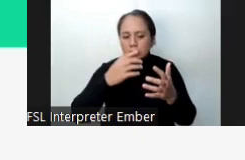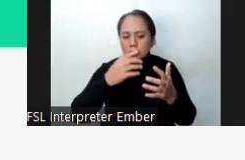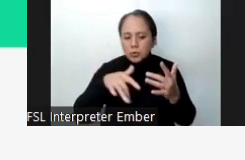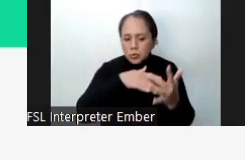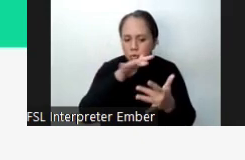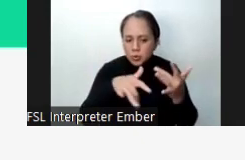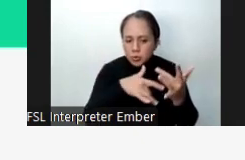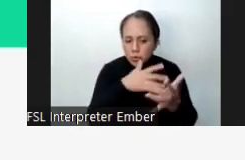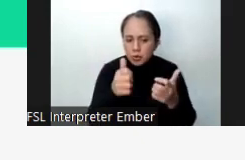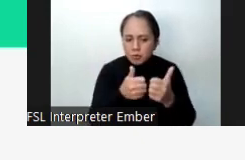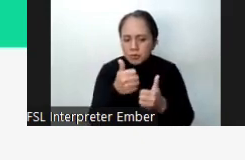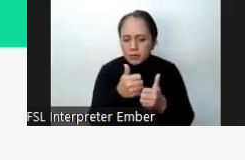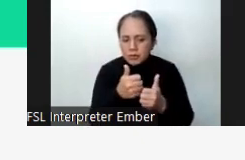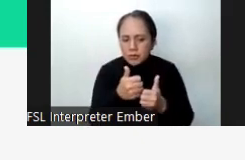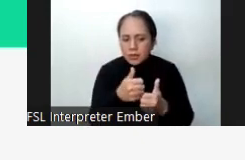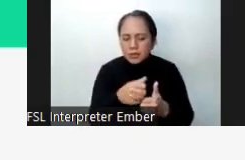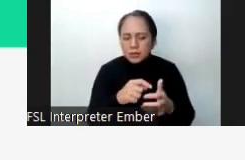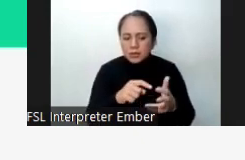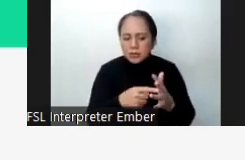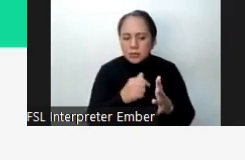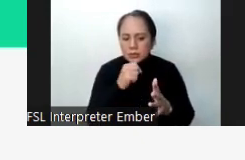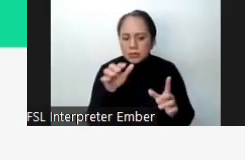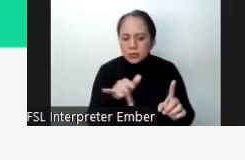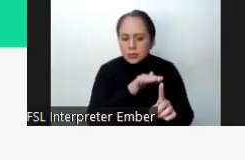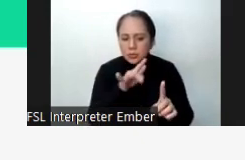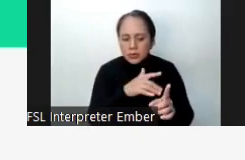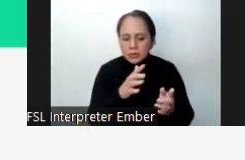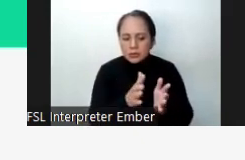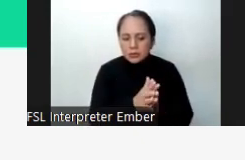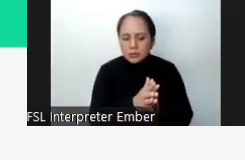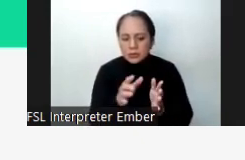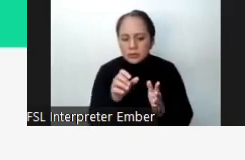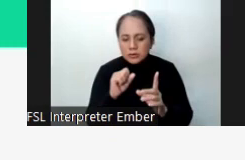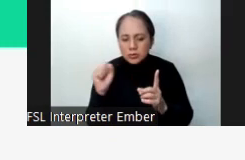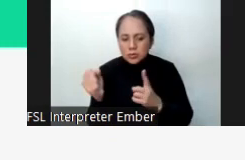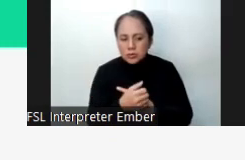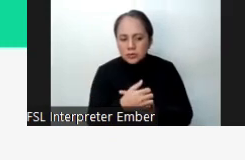were mostly prompted and not observed in a natural setting.